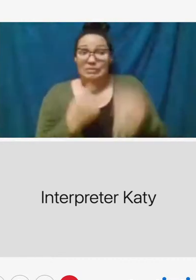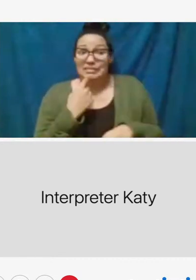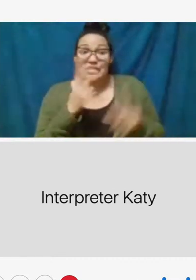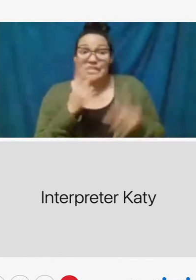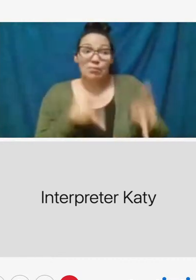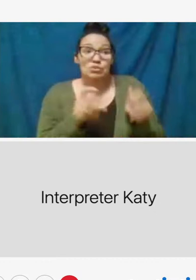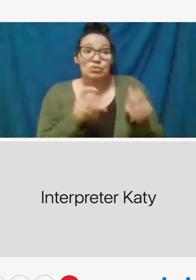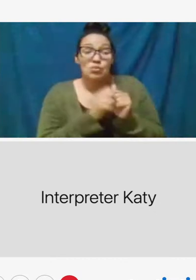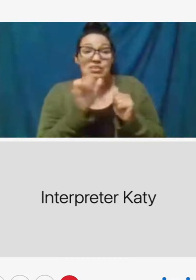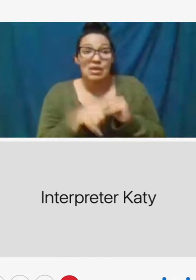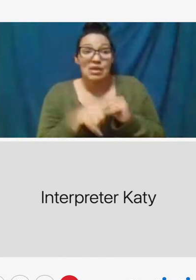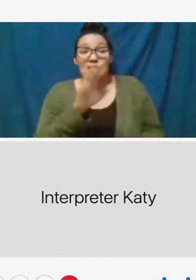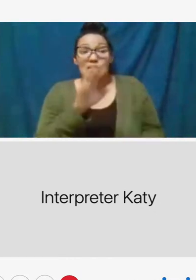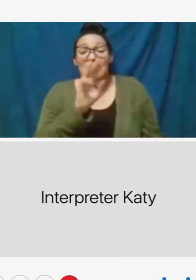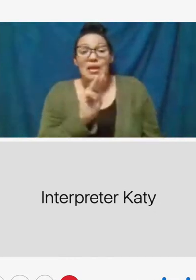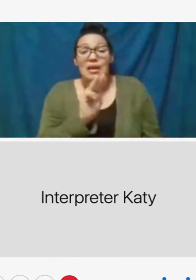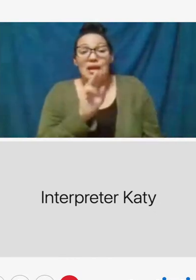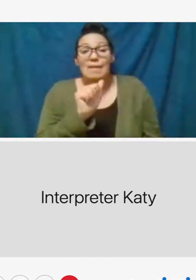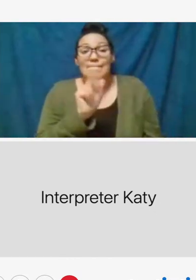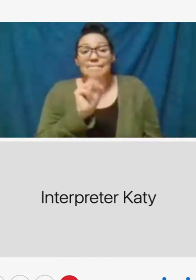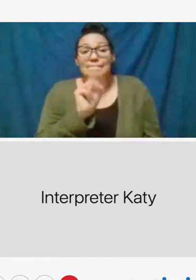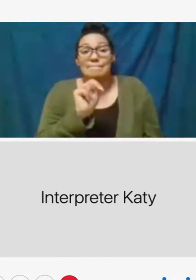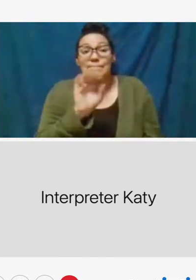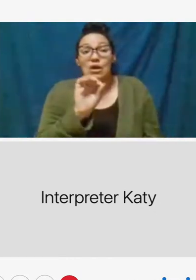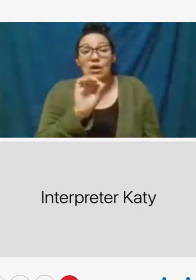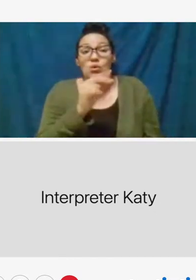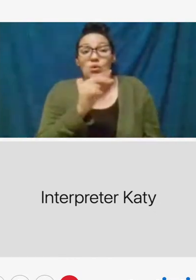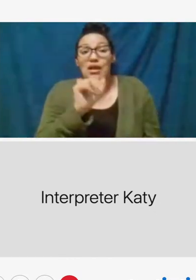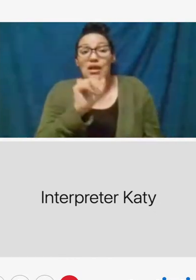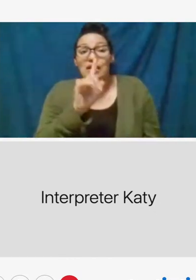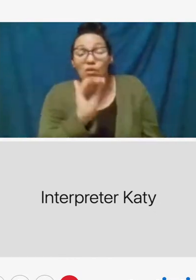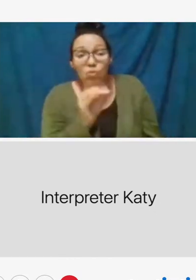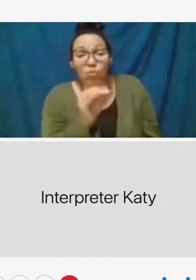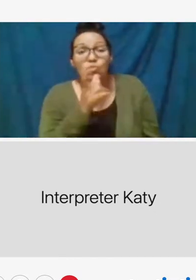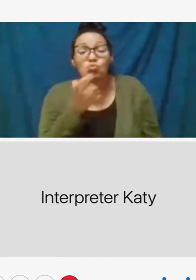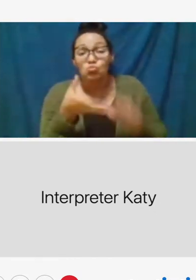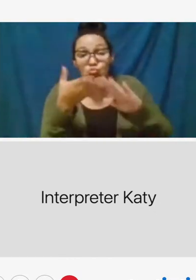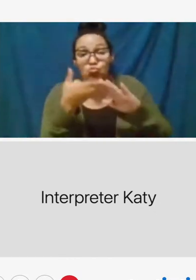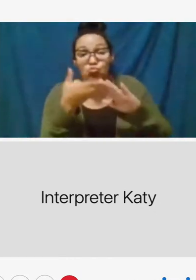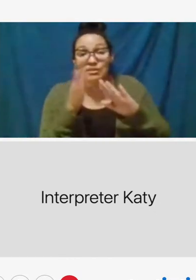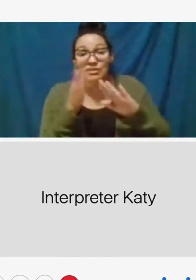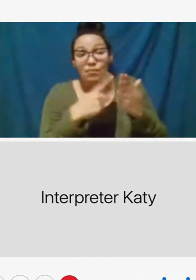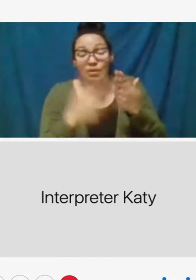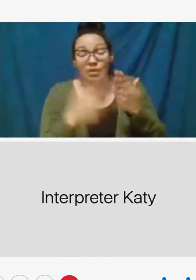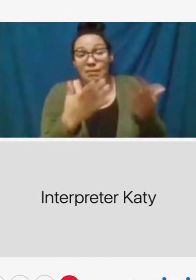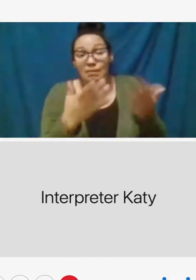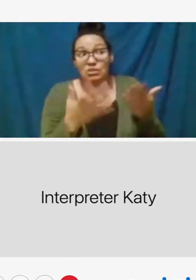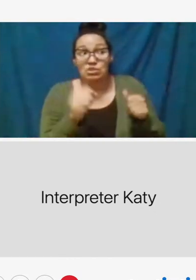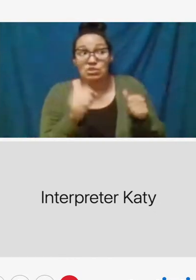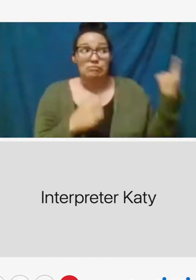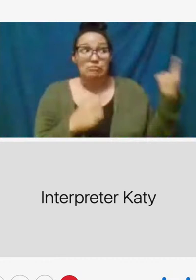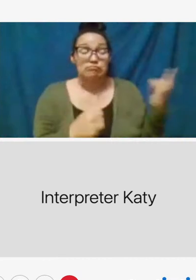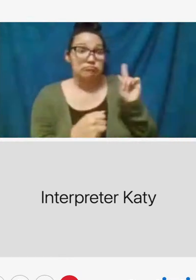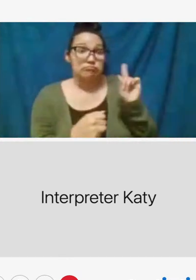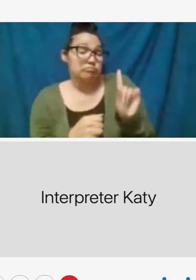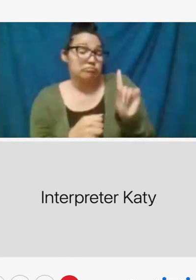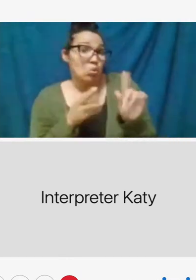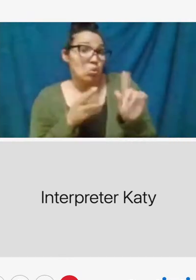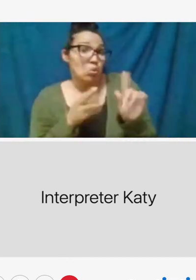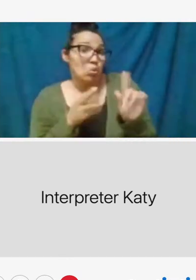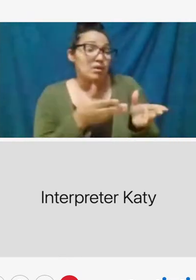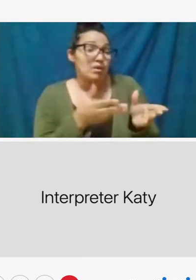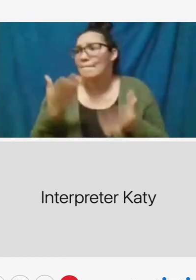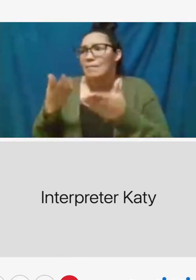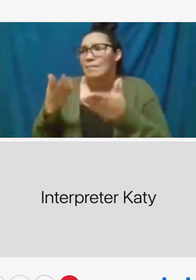Maldonado who runs our case management program so either I can after come up and give a report or I can you can provide that maybe in board correspondence that would